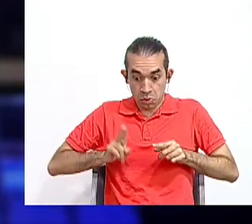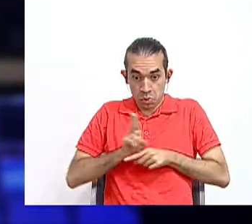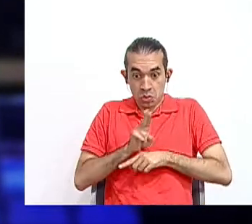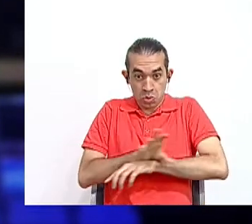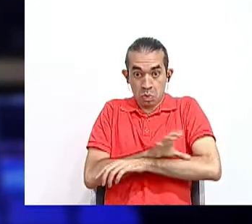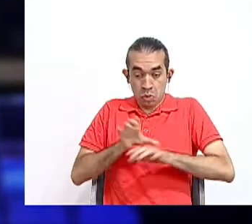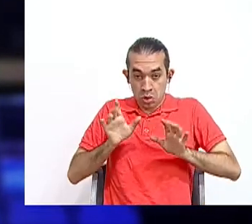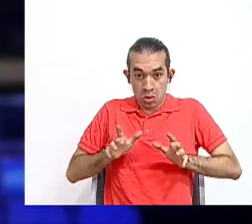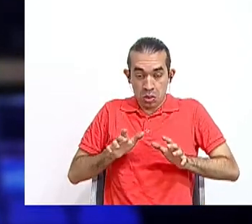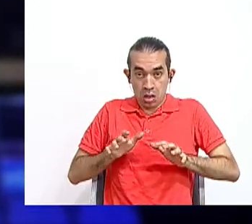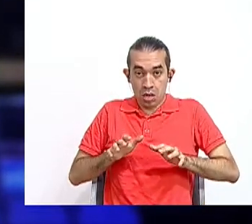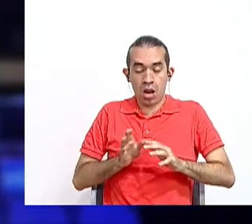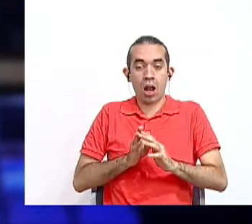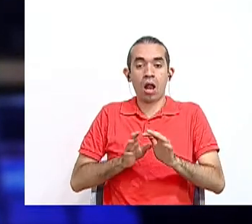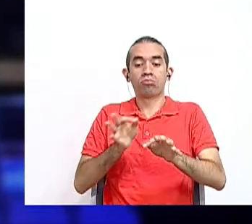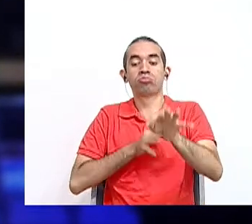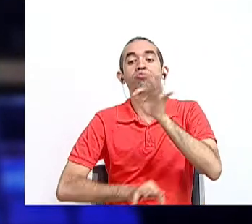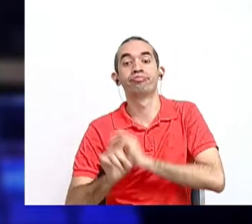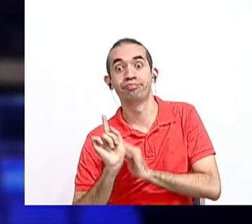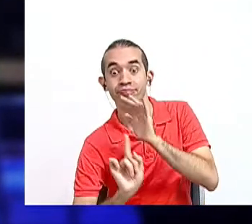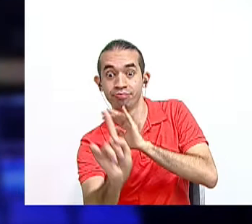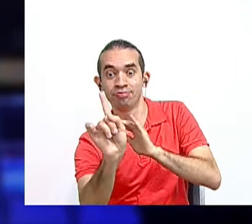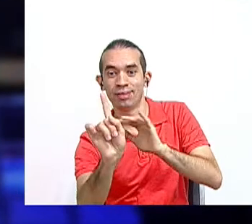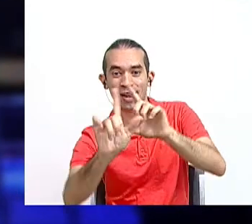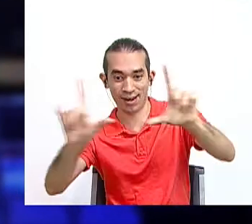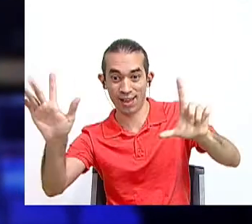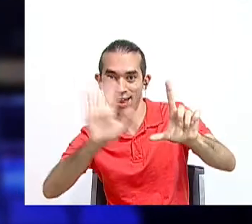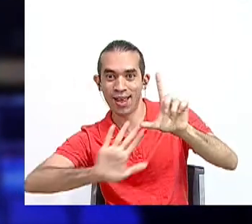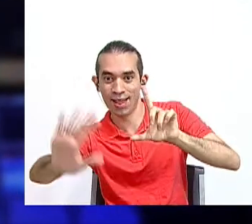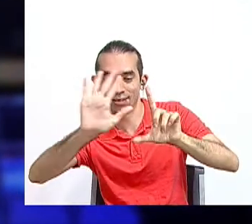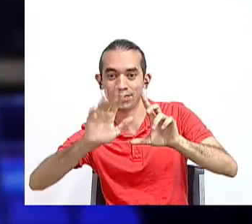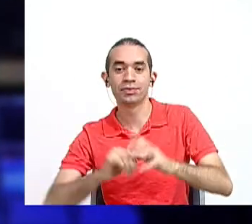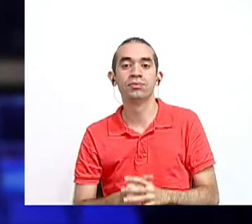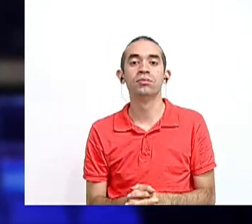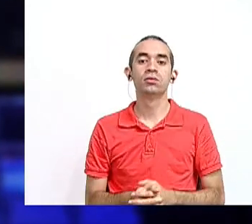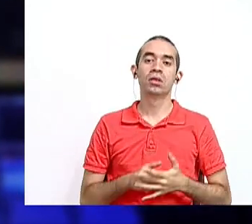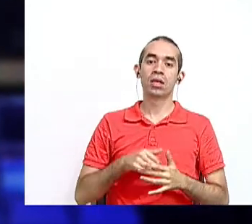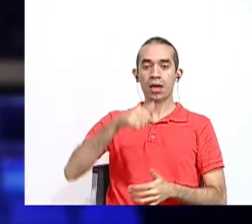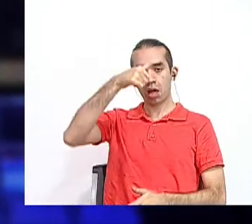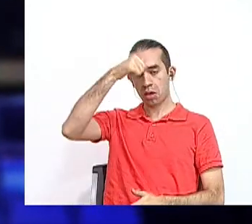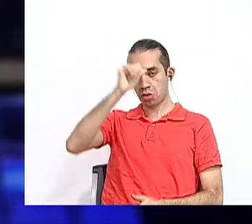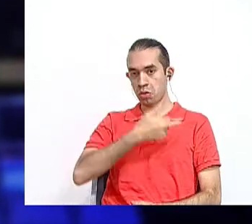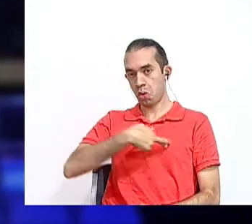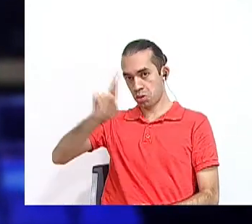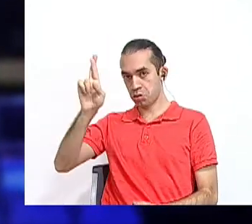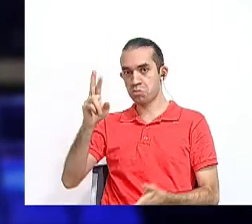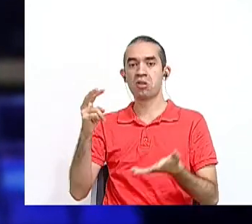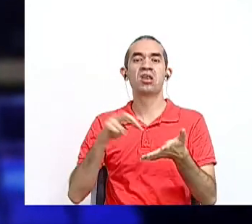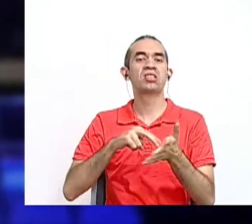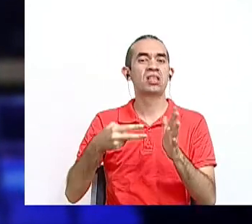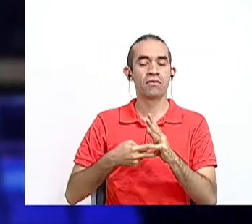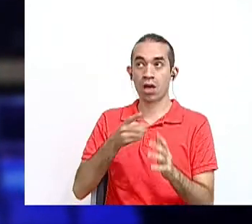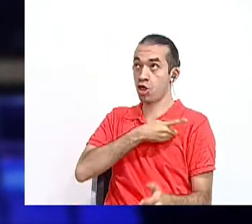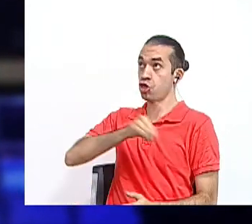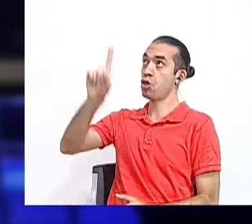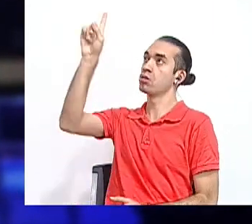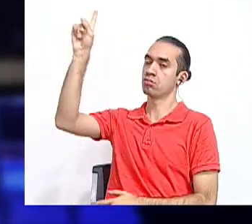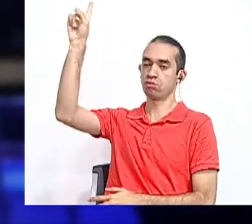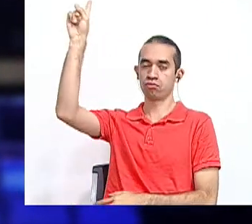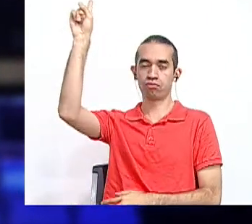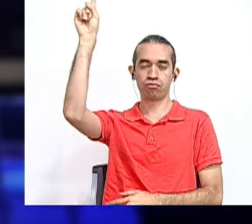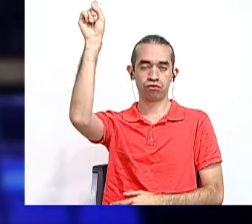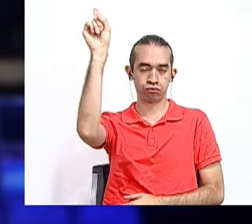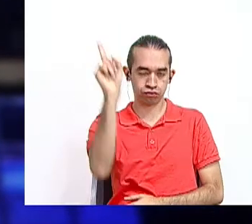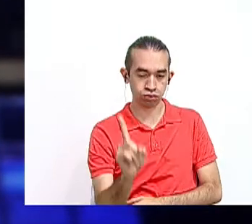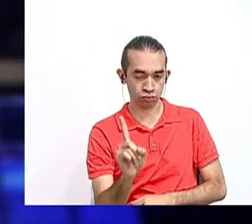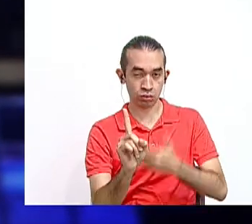In Hinduism, an avatar is a human or animal form of a Hindu